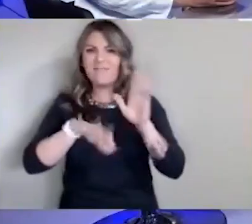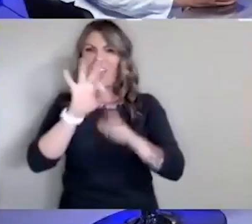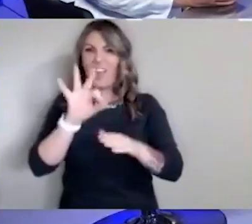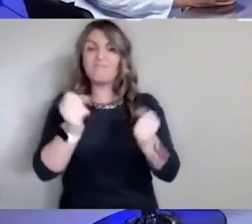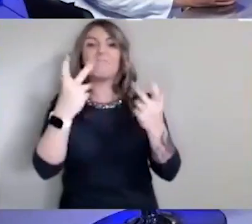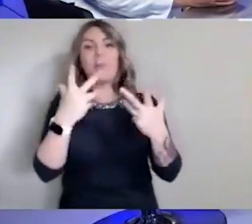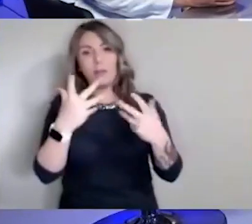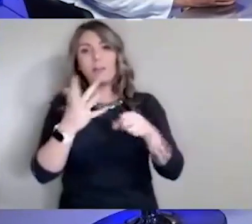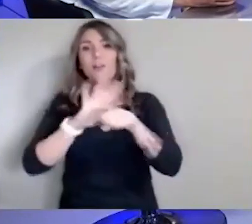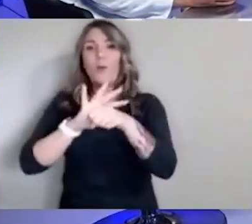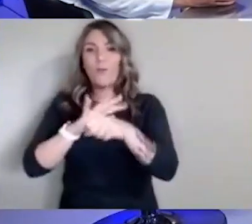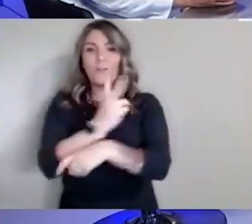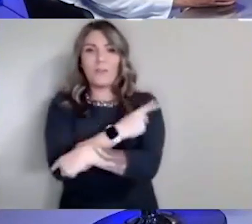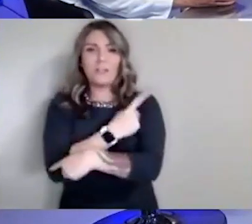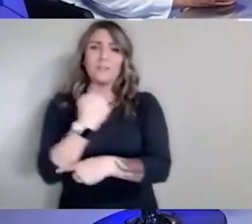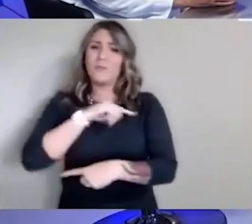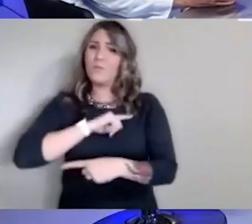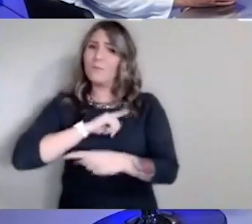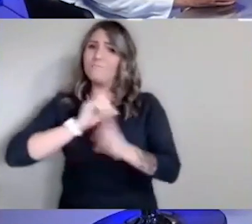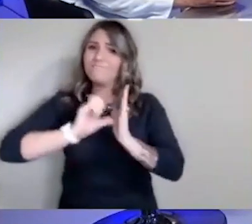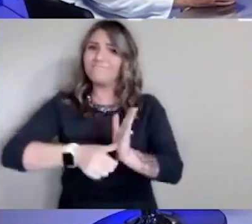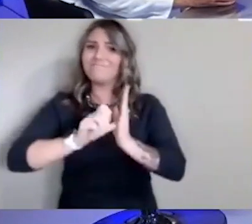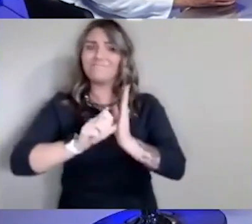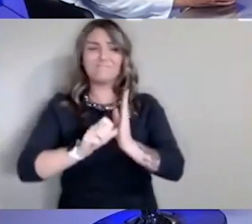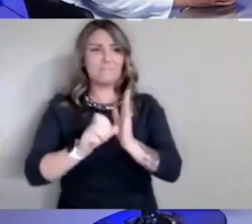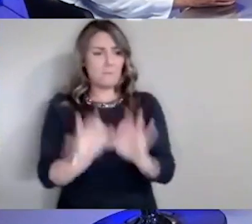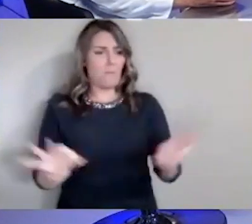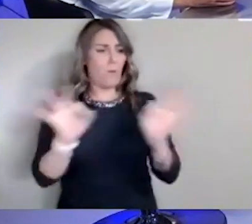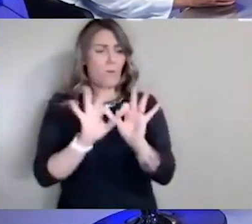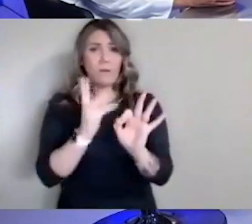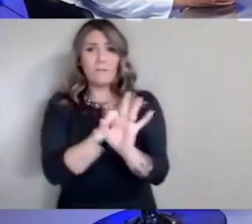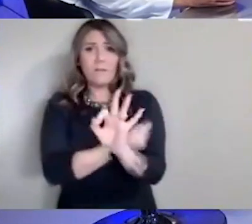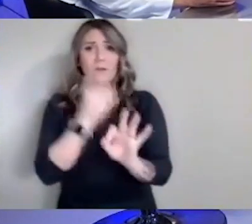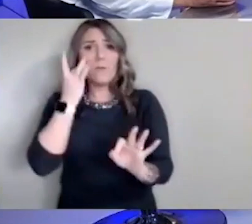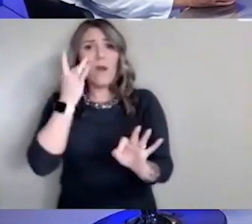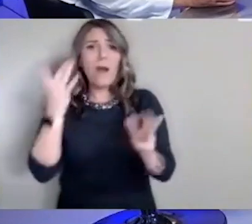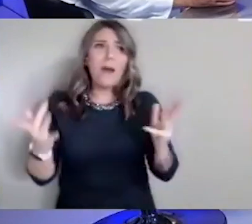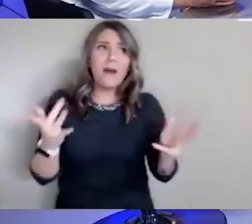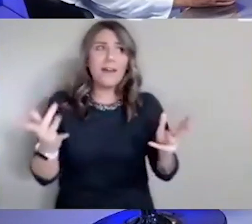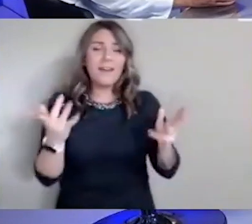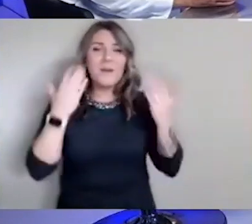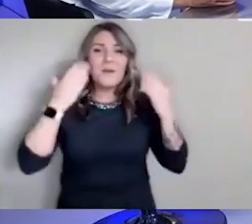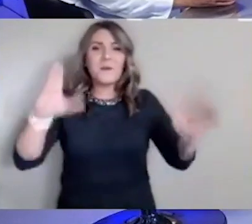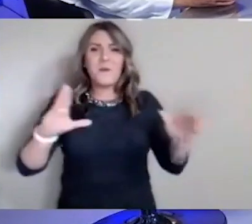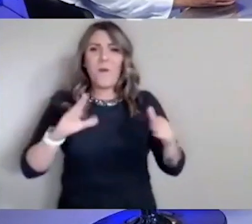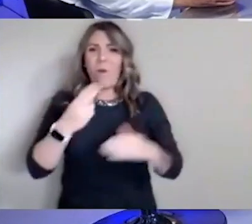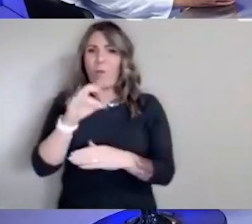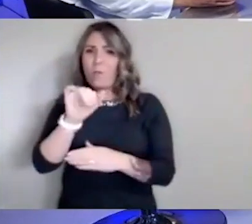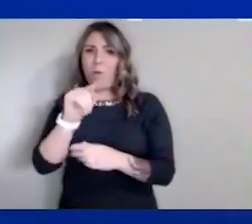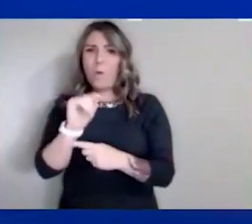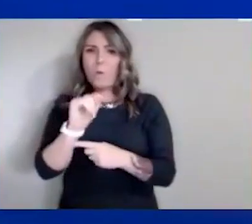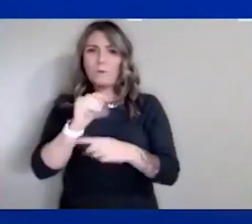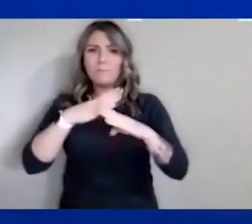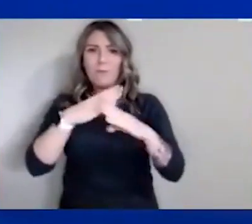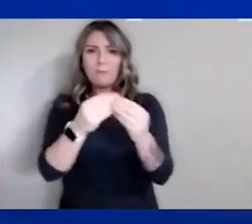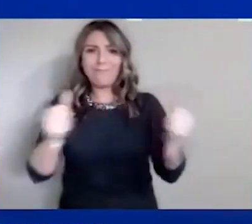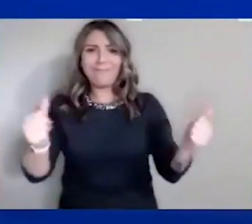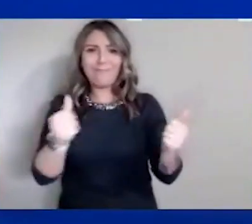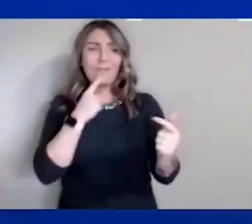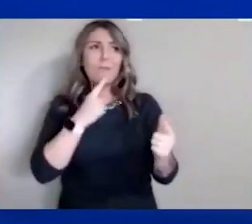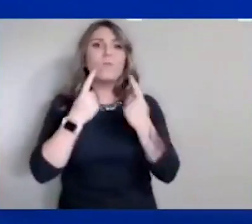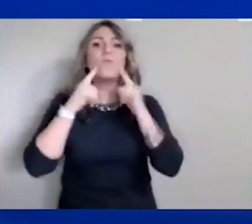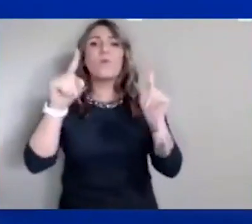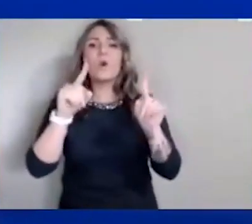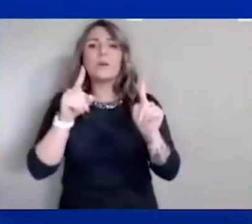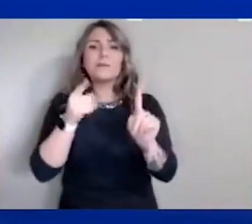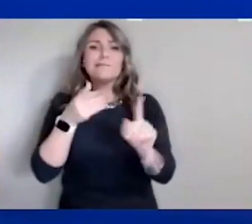we've stressed all along the importance of vaccination, in part because we don't know how well host immunity lasts or works against some of the variants. And we see